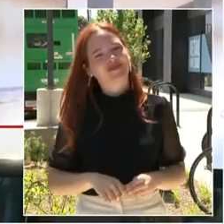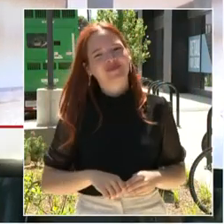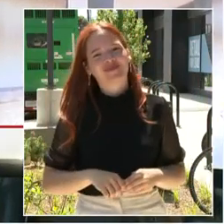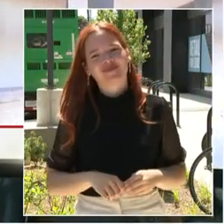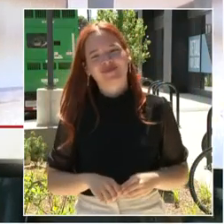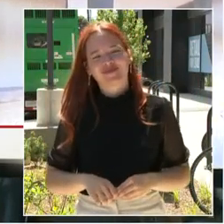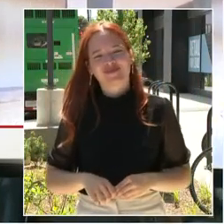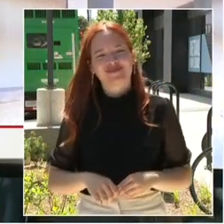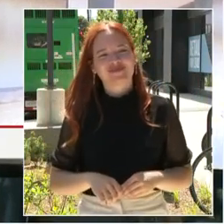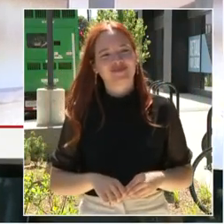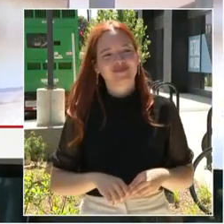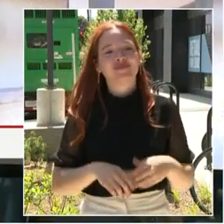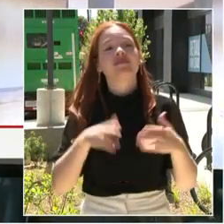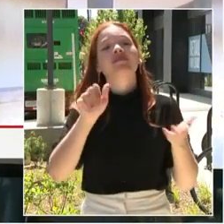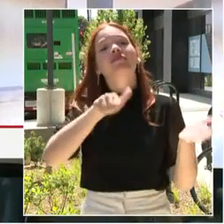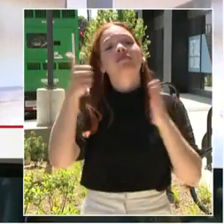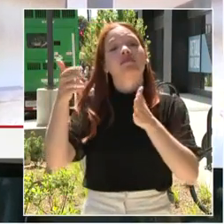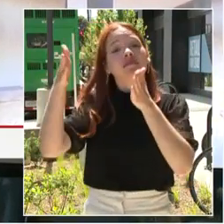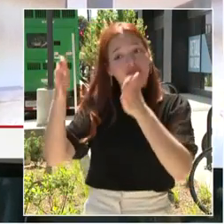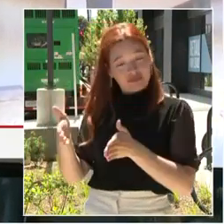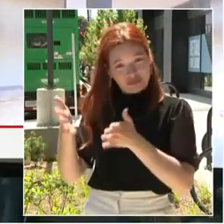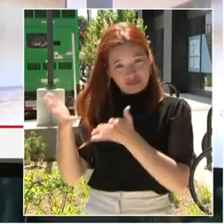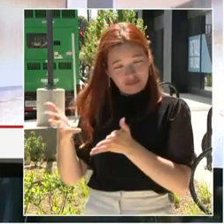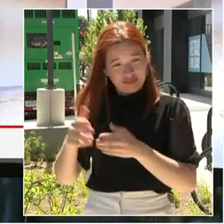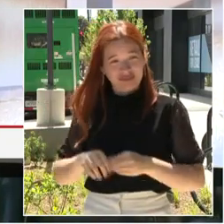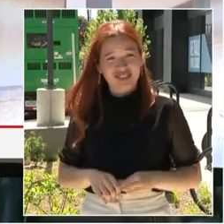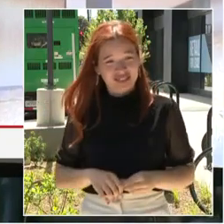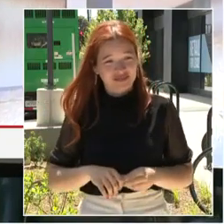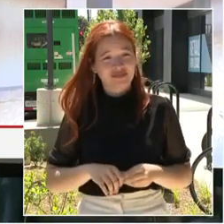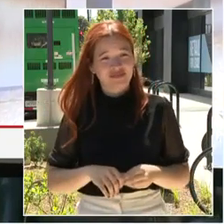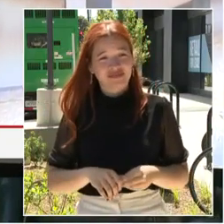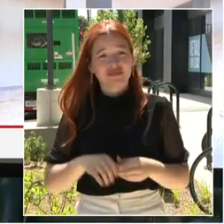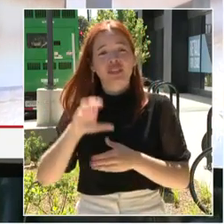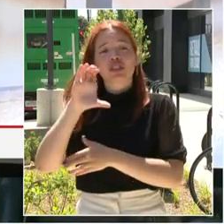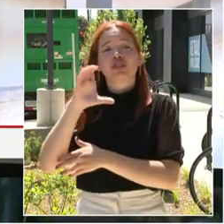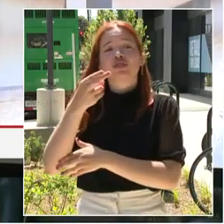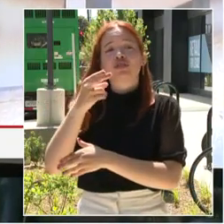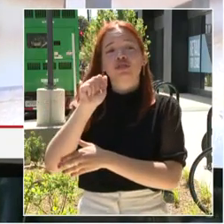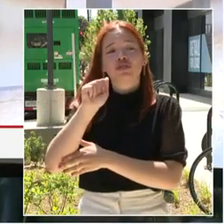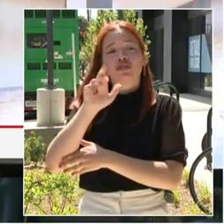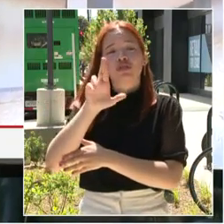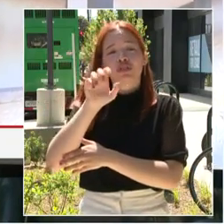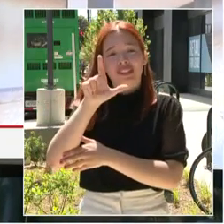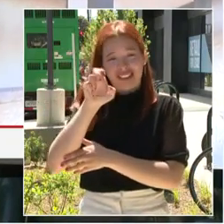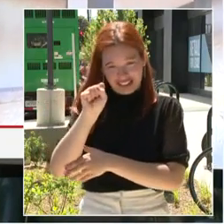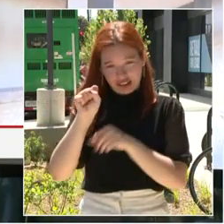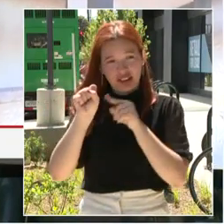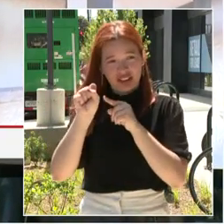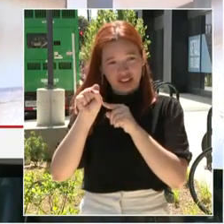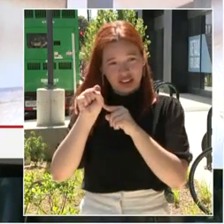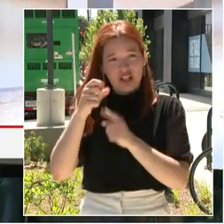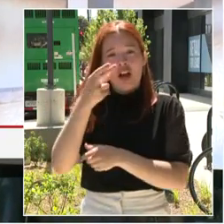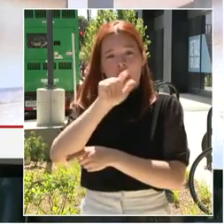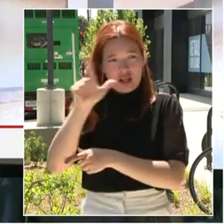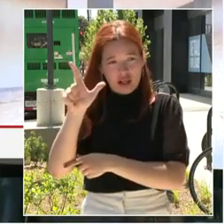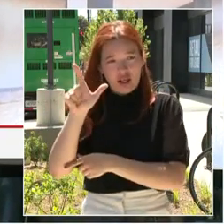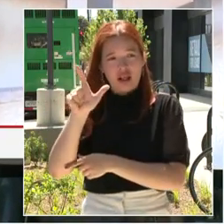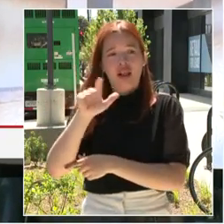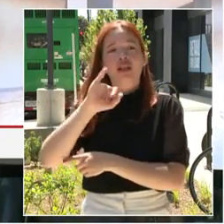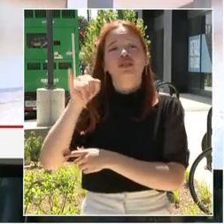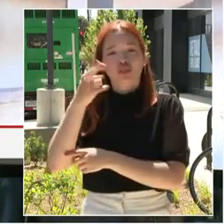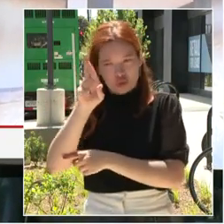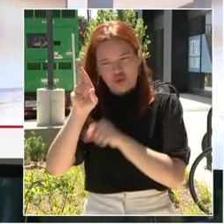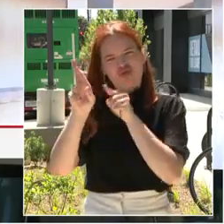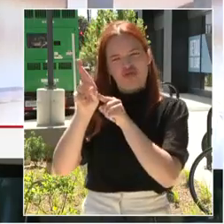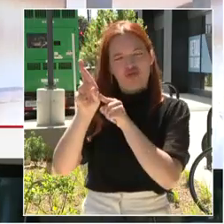I am also proud to announce today that Charles Hall Jr. will serve as the next director of the